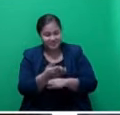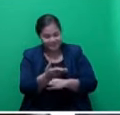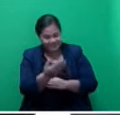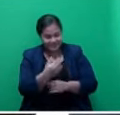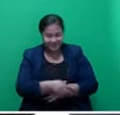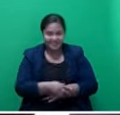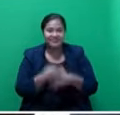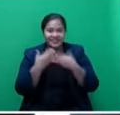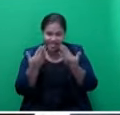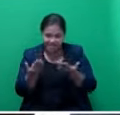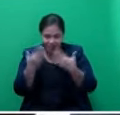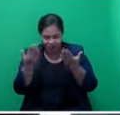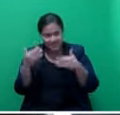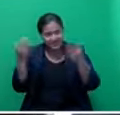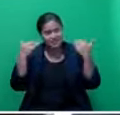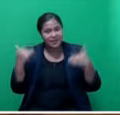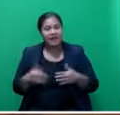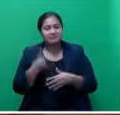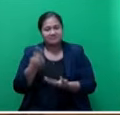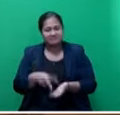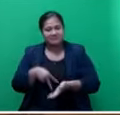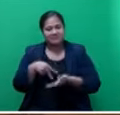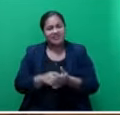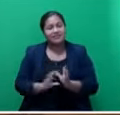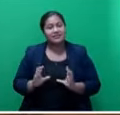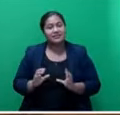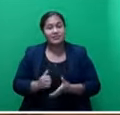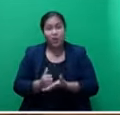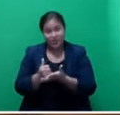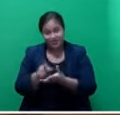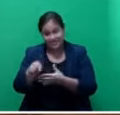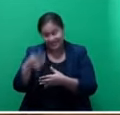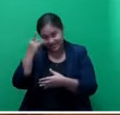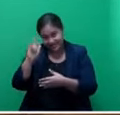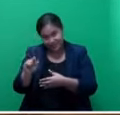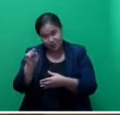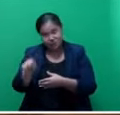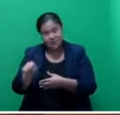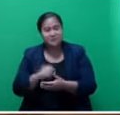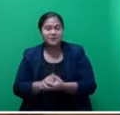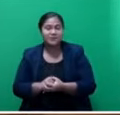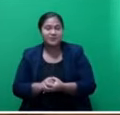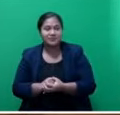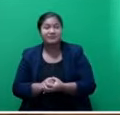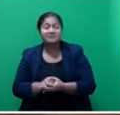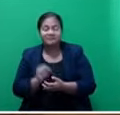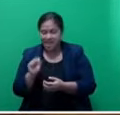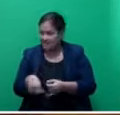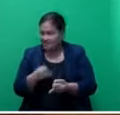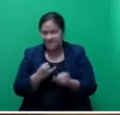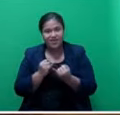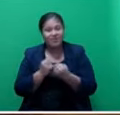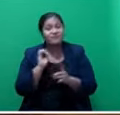Thank you, Honourable Speaker. I rise in support of this motion. It is very important to